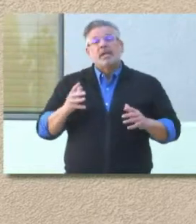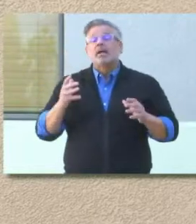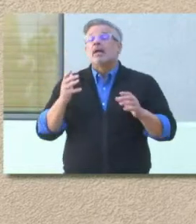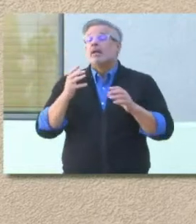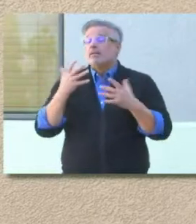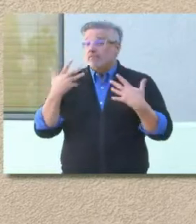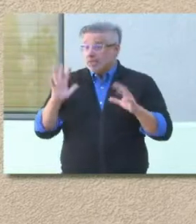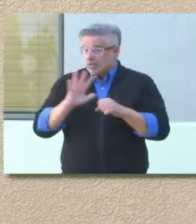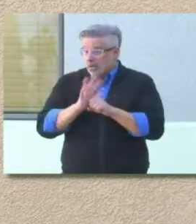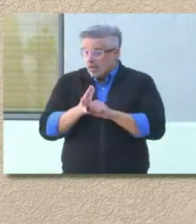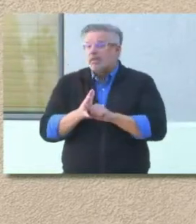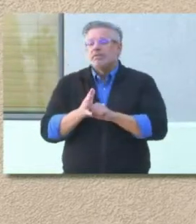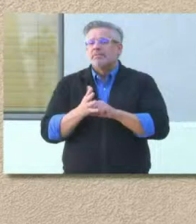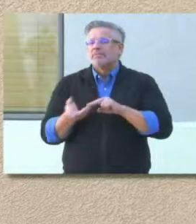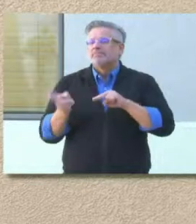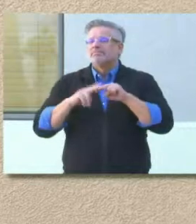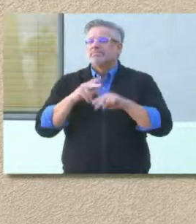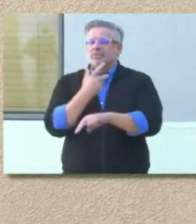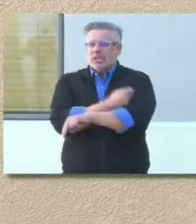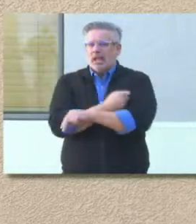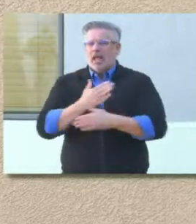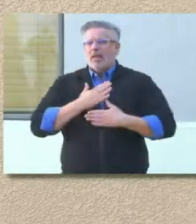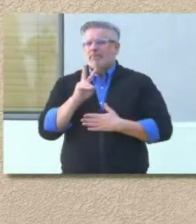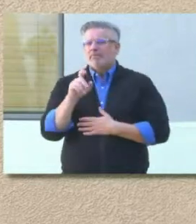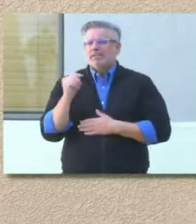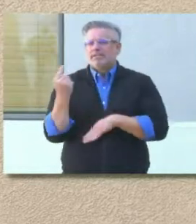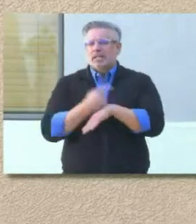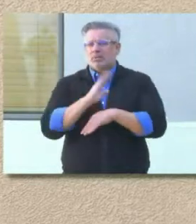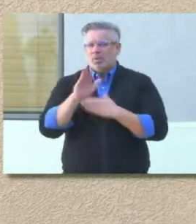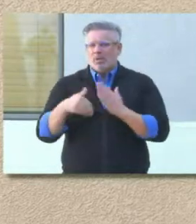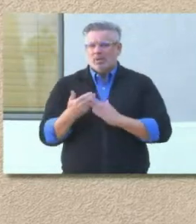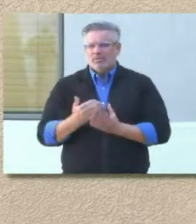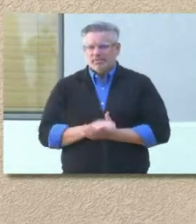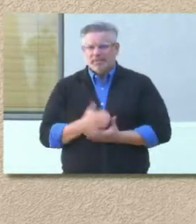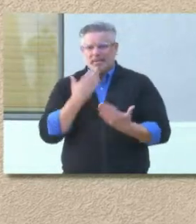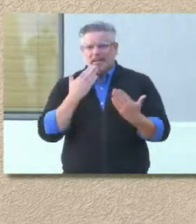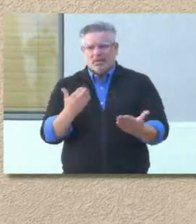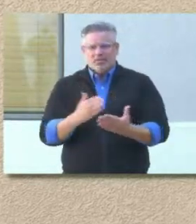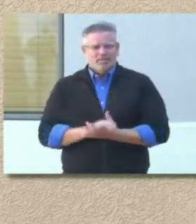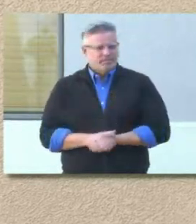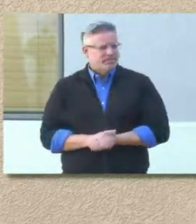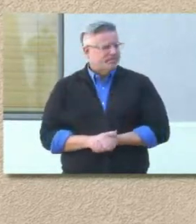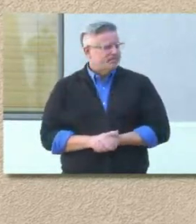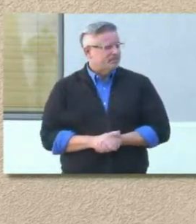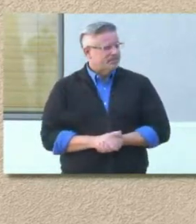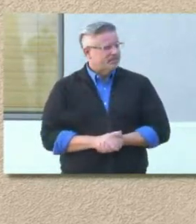booster and the flu shot. Happy Veterans Day to all. Thank you.